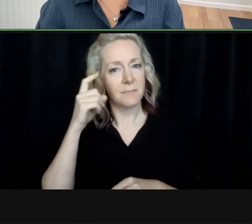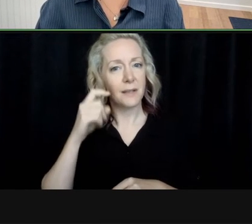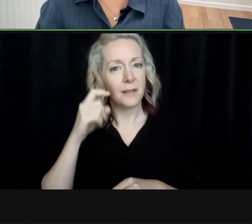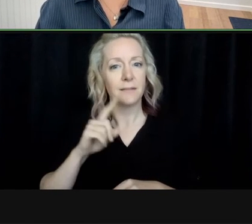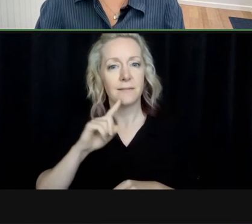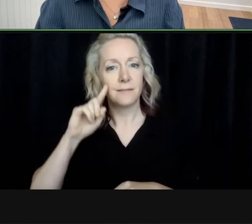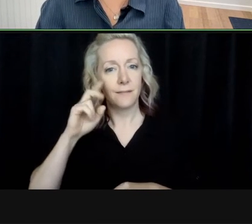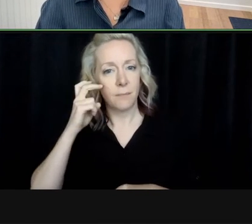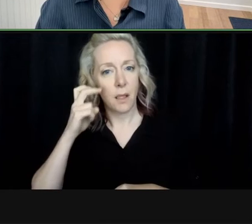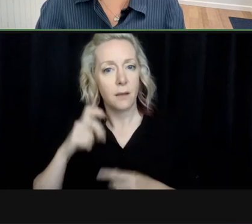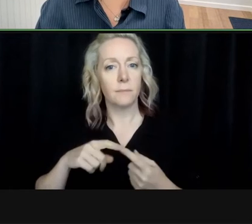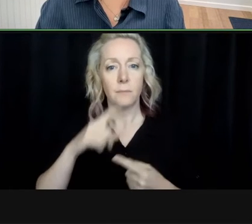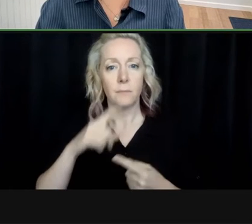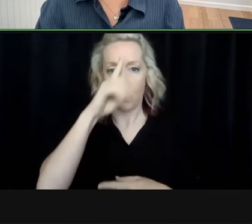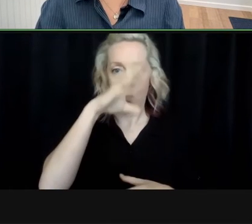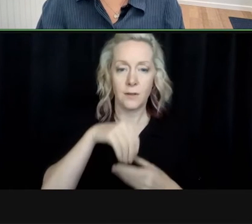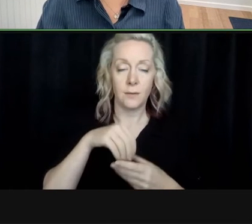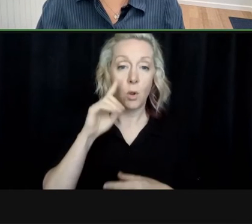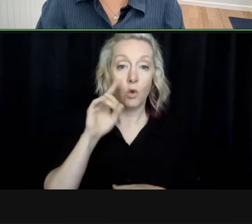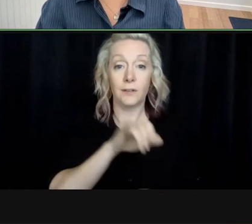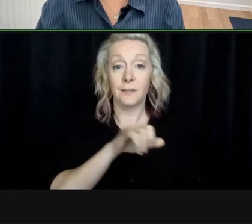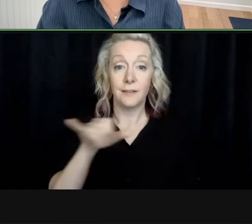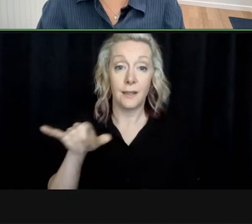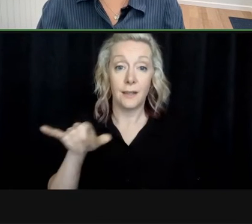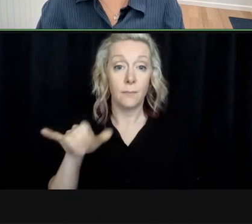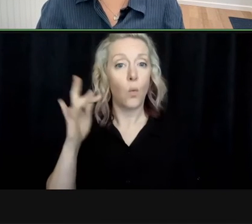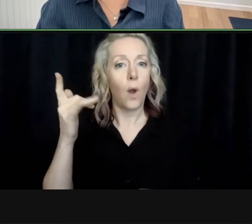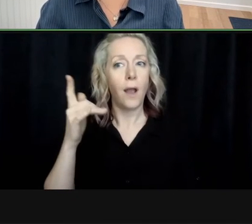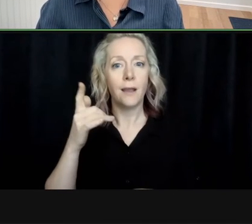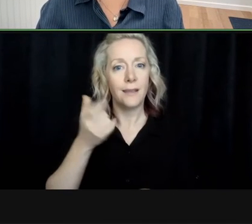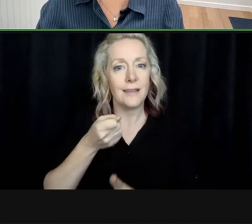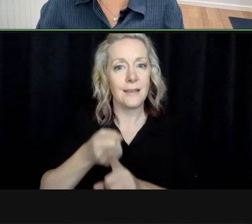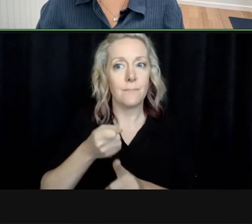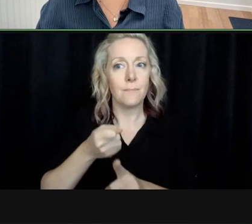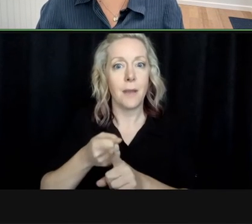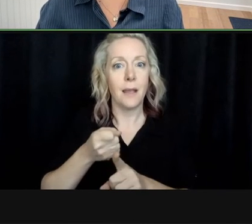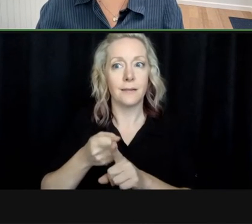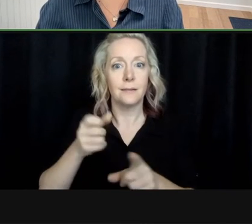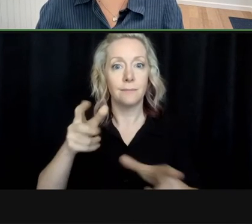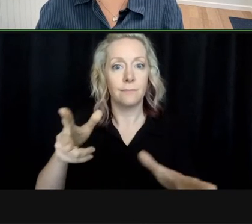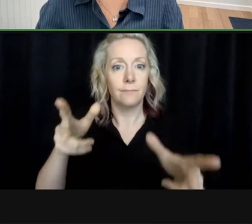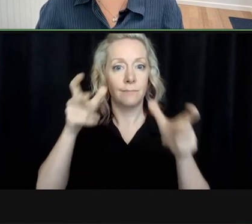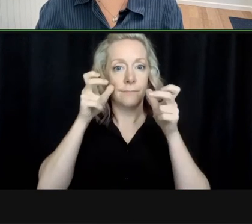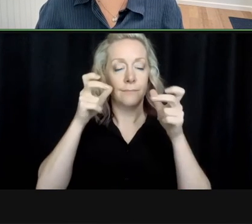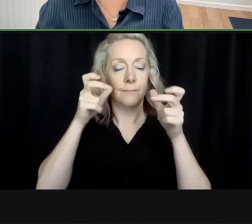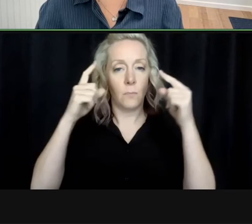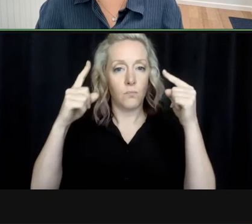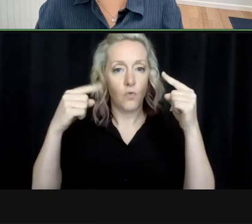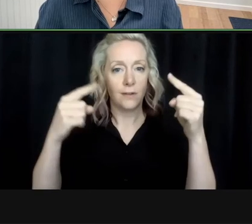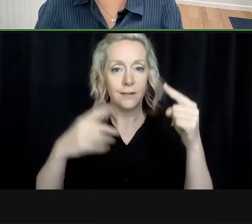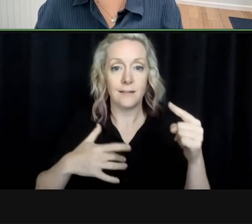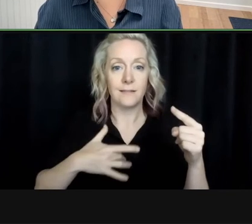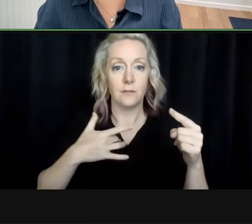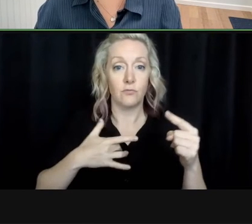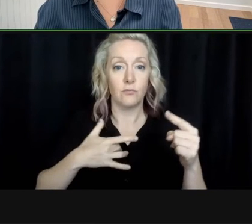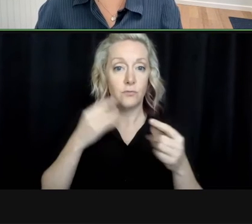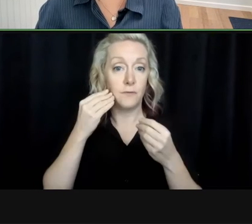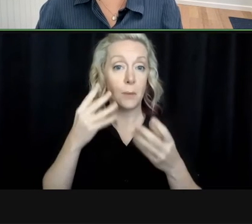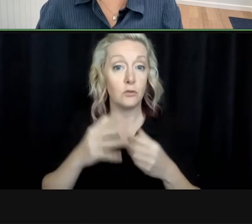impact the way an individual accesses and processes sensory information in their environment. And so that's going to